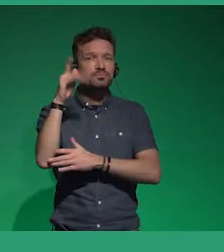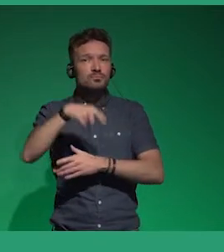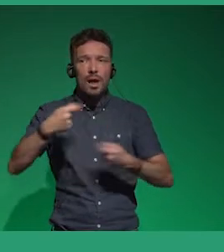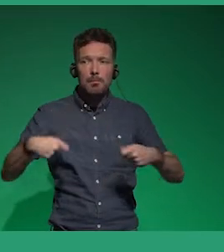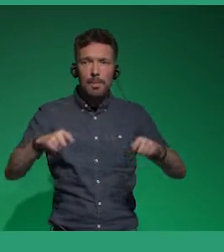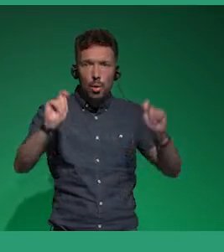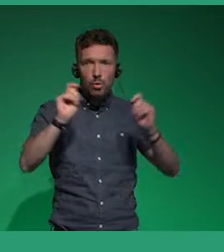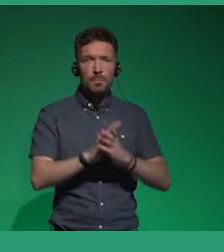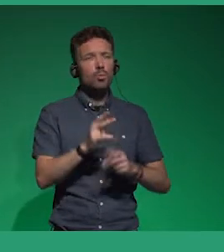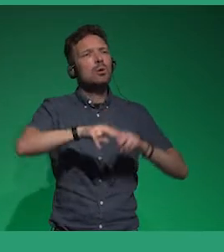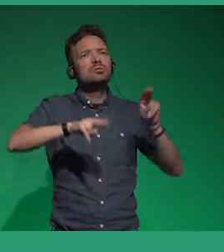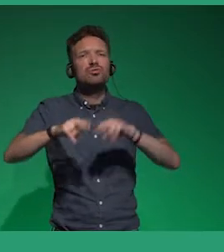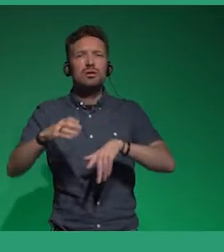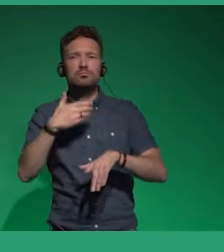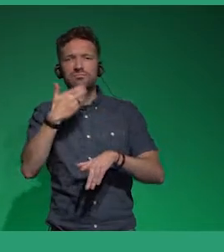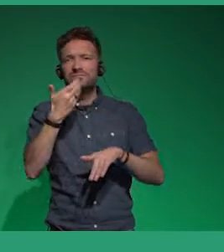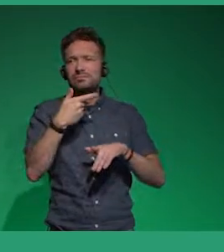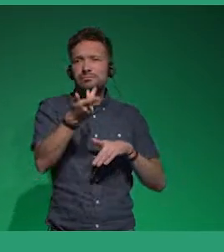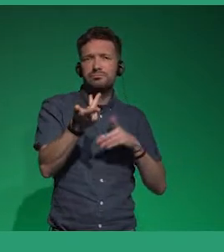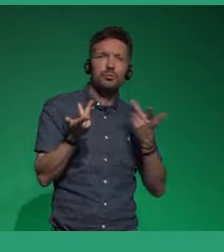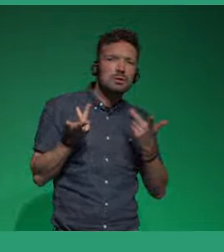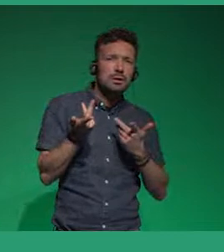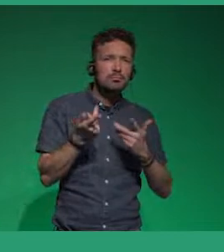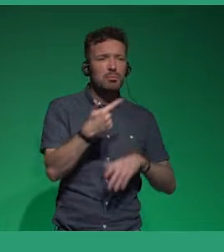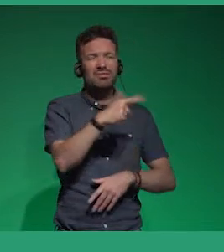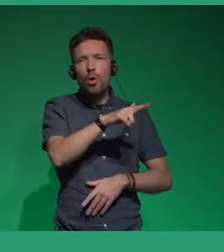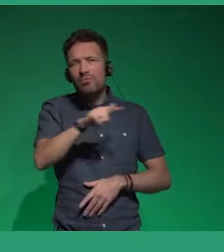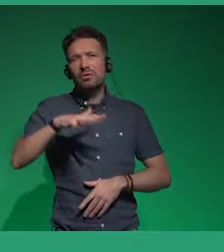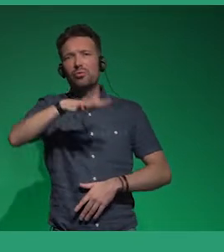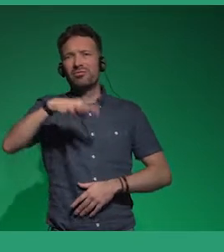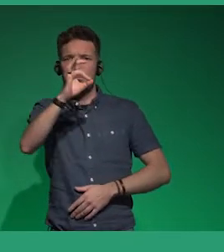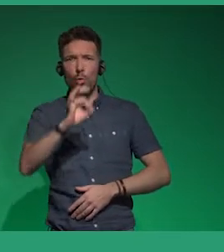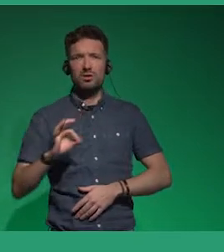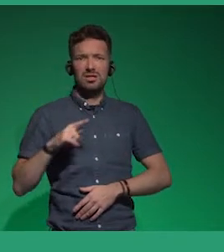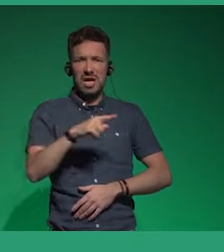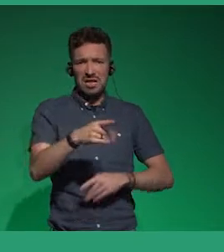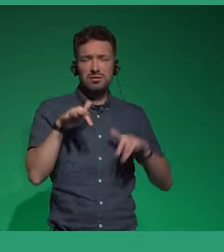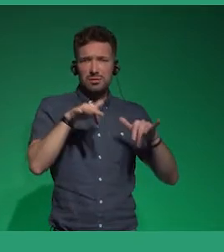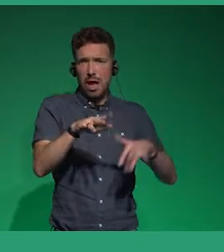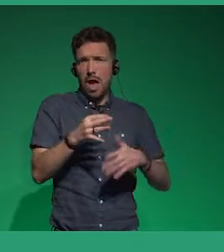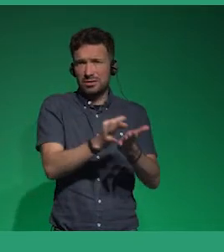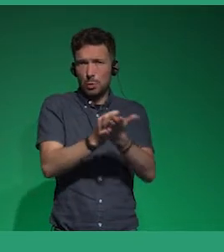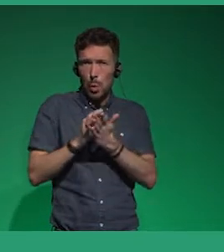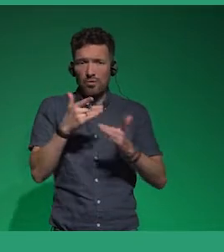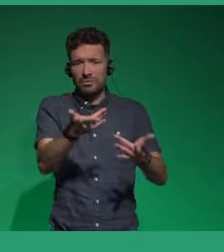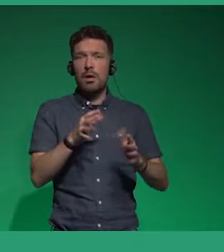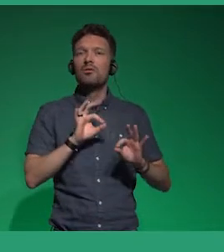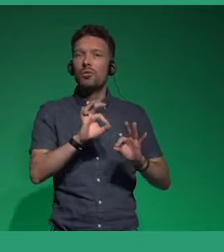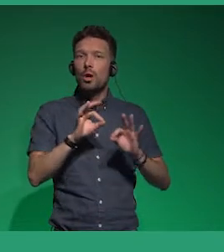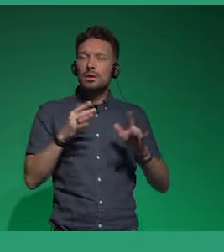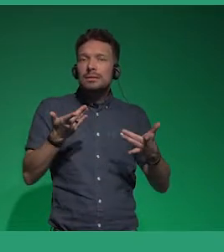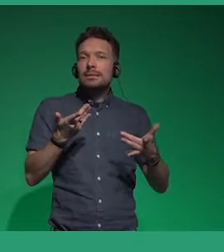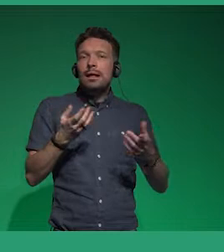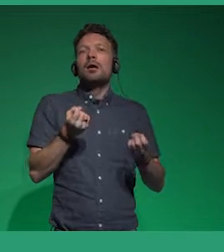Now, this is driven by farm households who, of course, benefit from the better household incomes, but it also trickles down